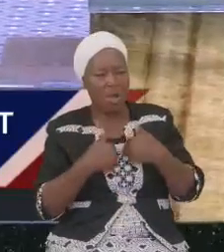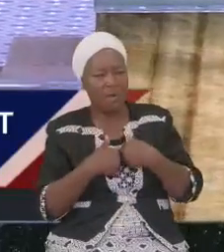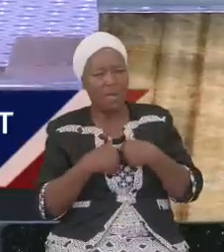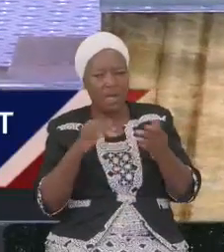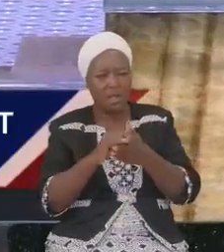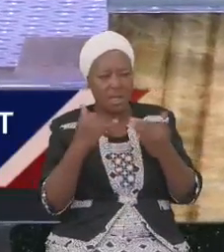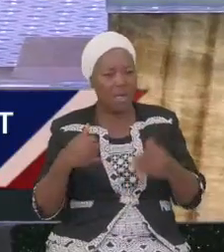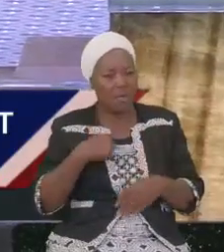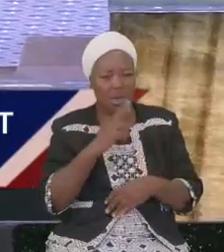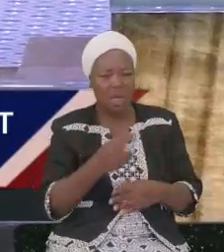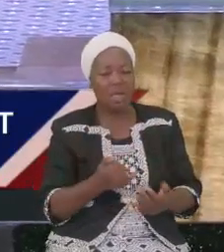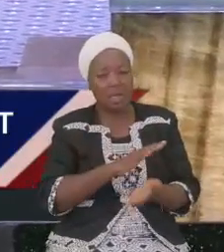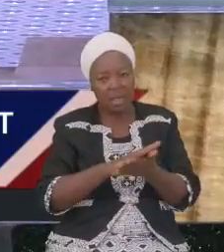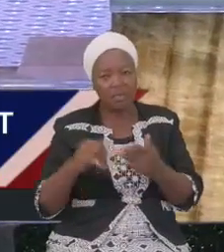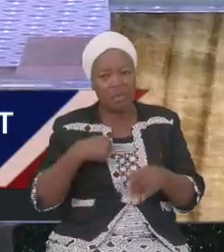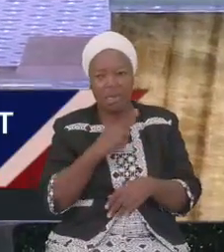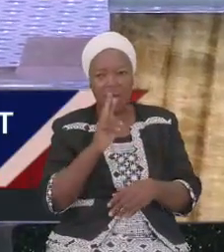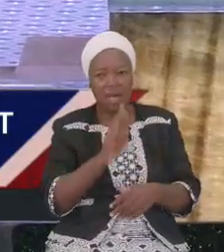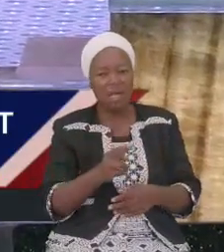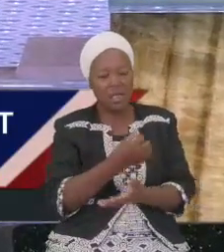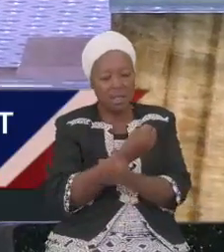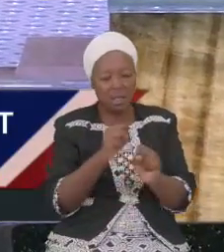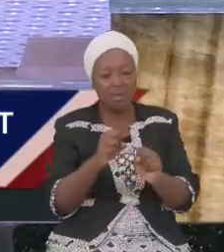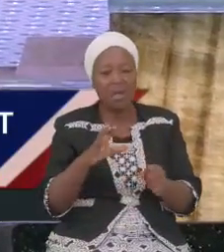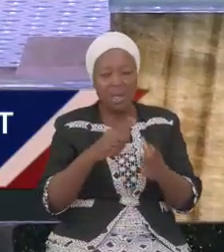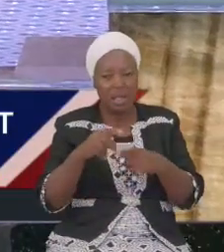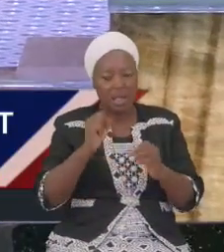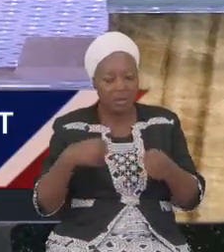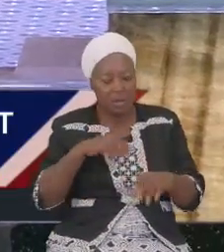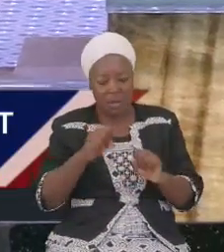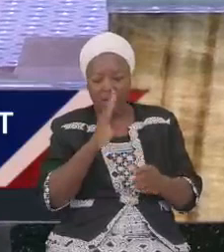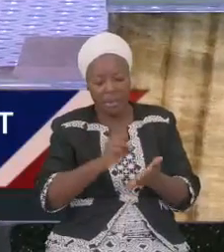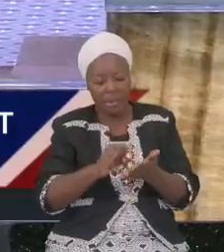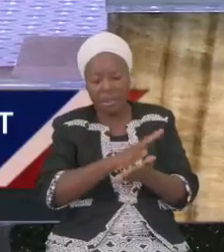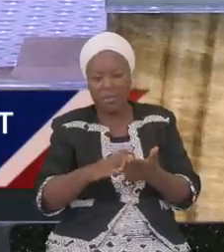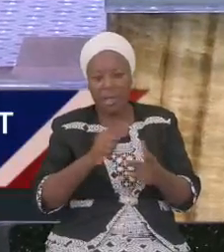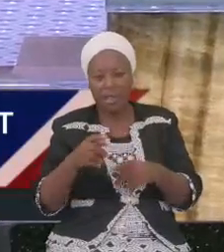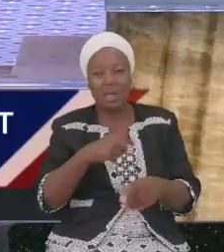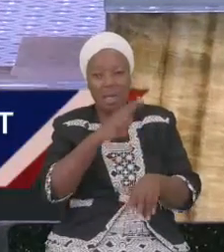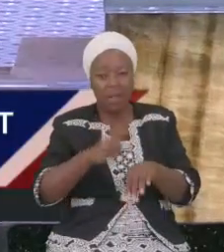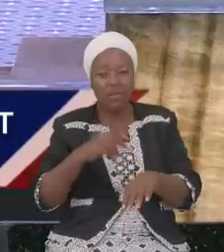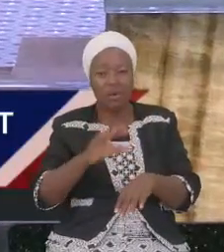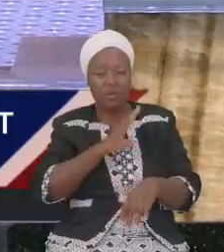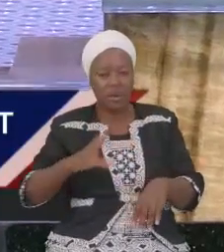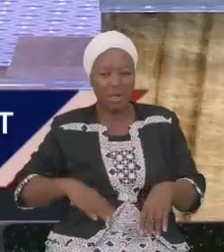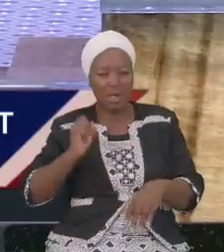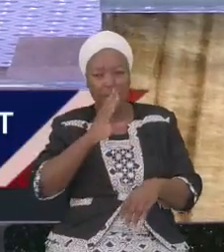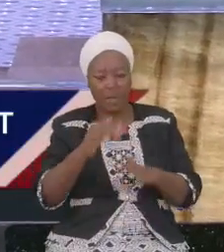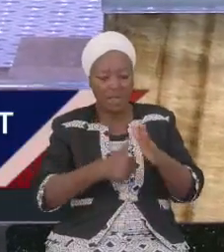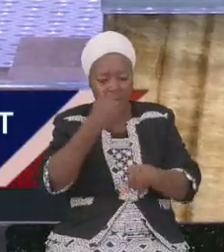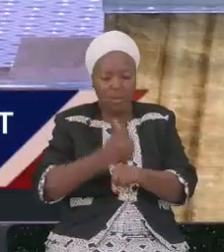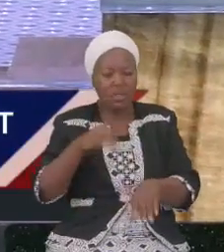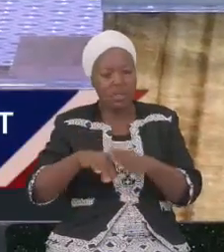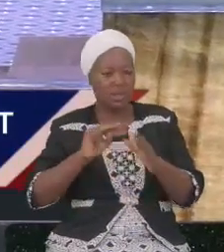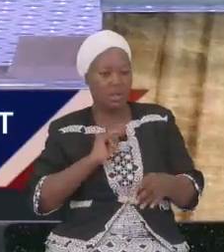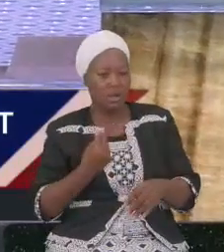we're cleansed, we're saved, now we can be sanctified, and the nature of Christ can be implanted in us. It